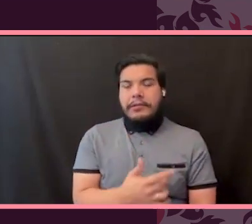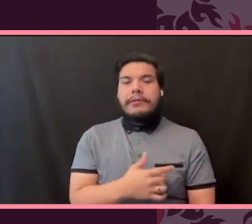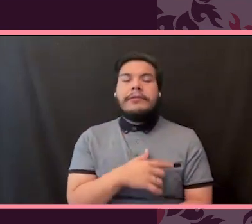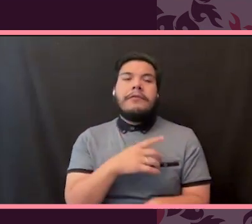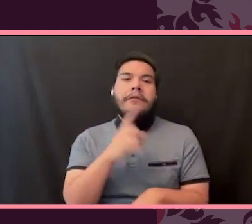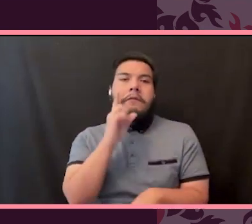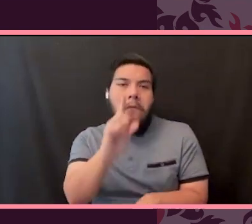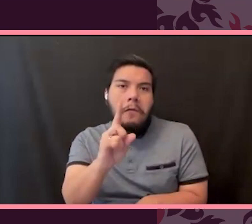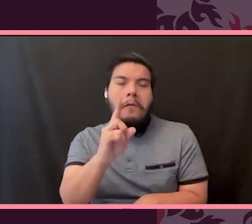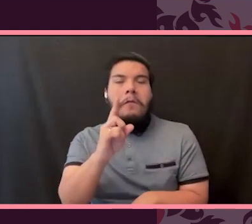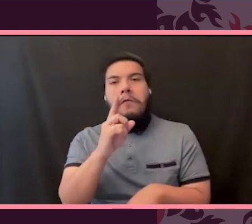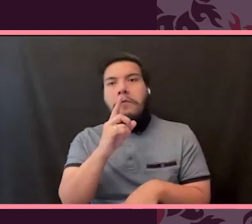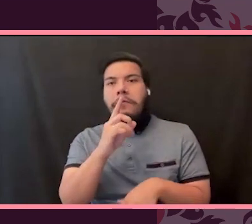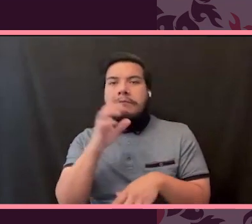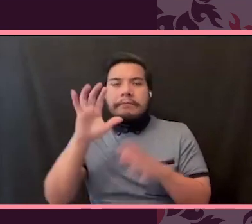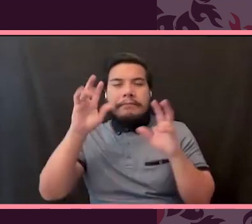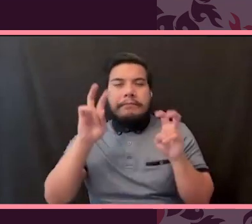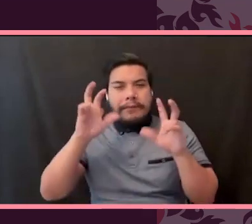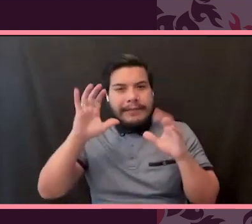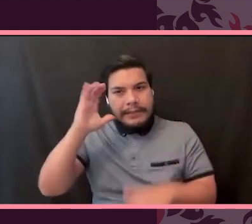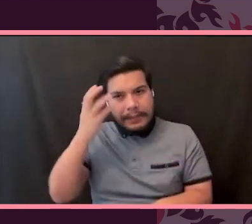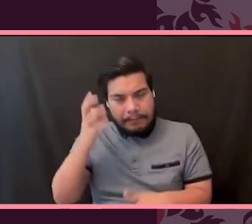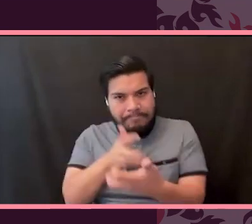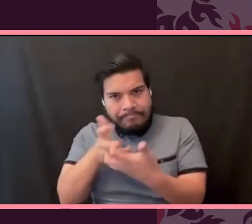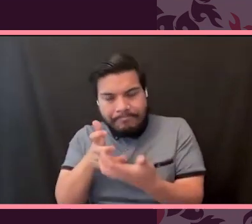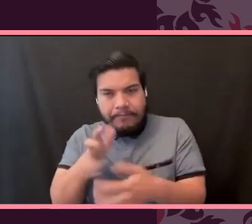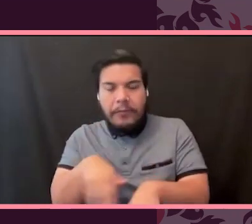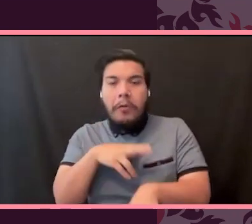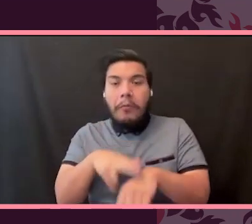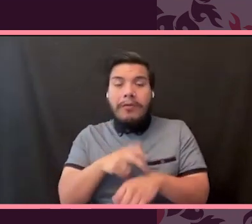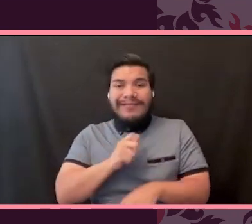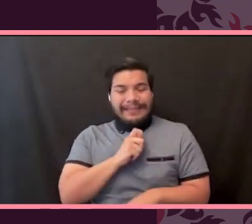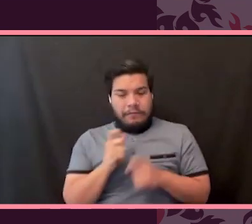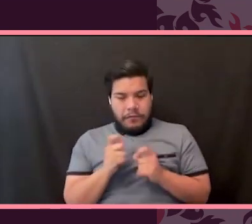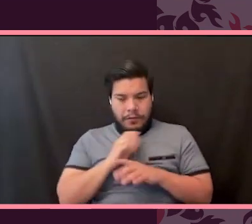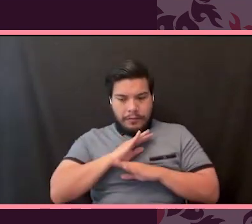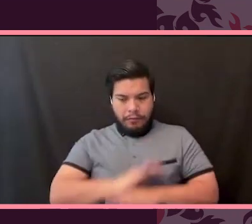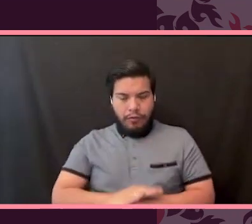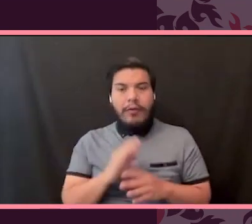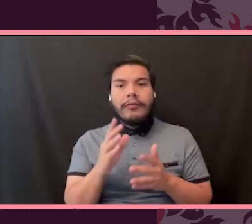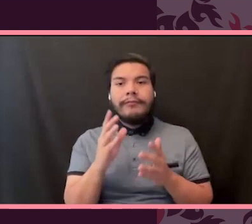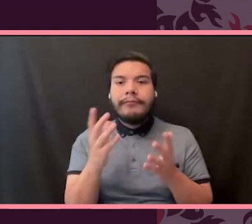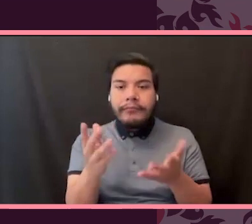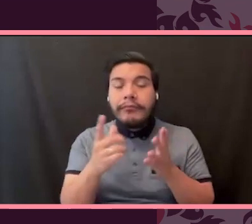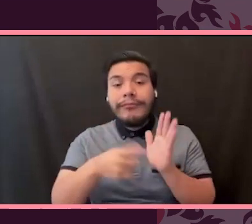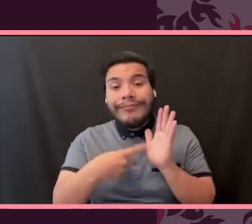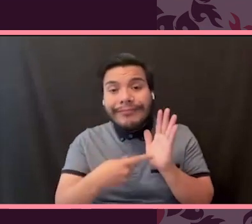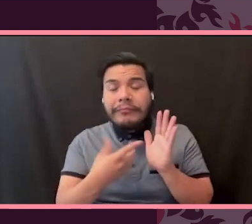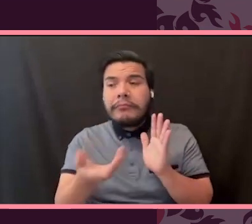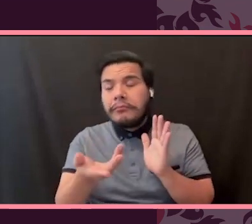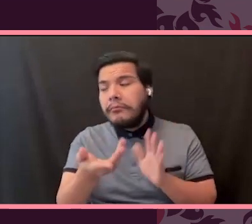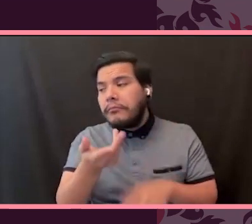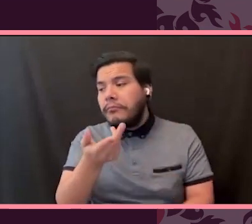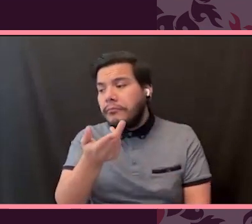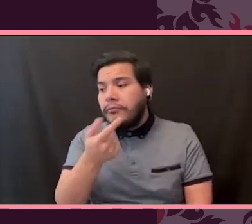and regulate yourself, I think. So like if you've sometimes like if there's a